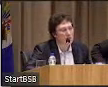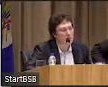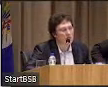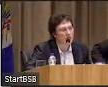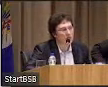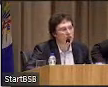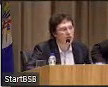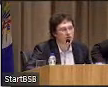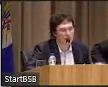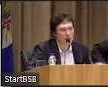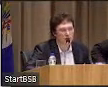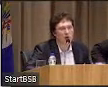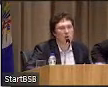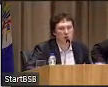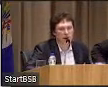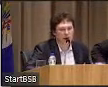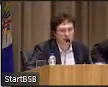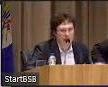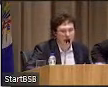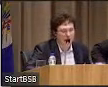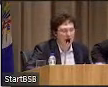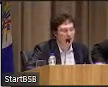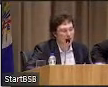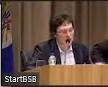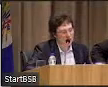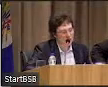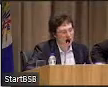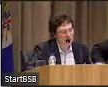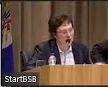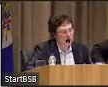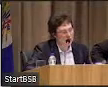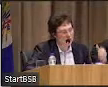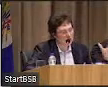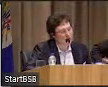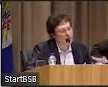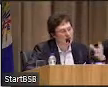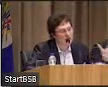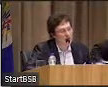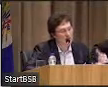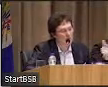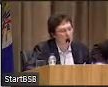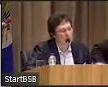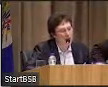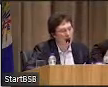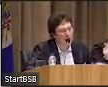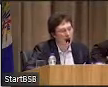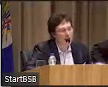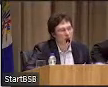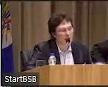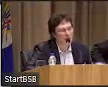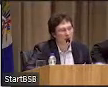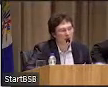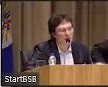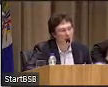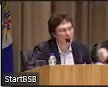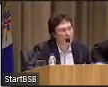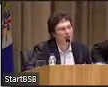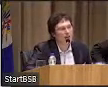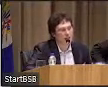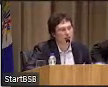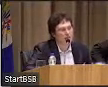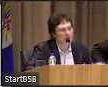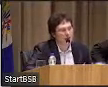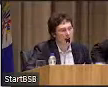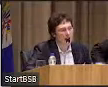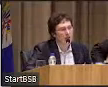different seriousness to know if there was this hack. So we teach the model to